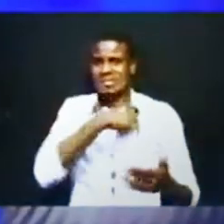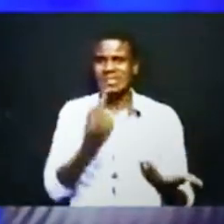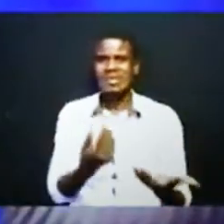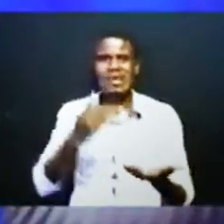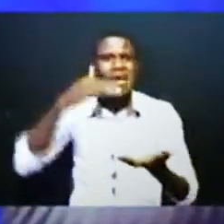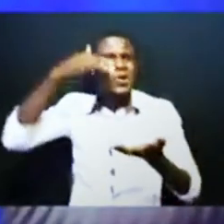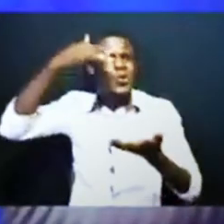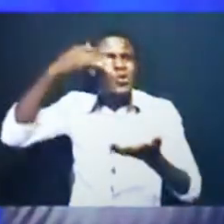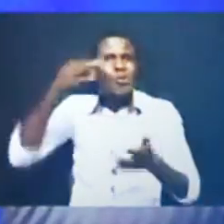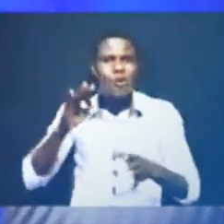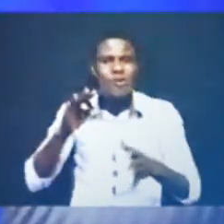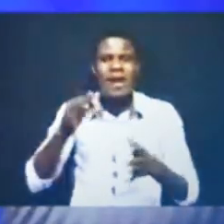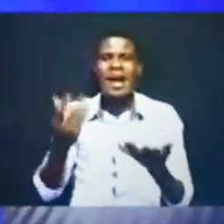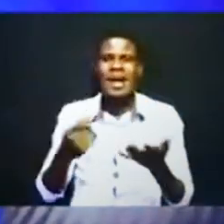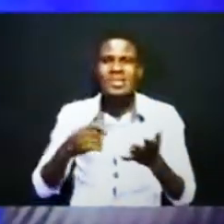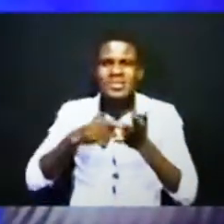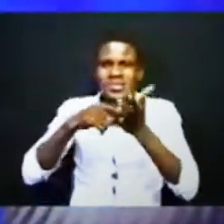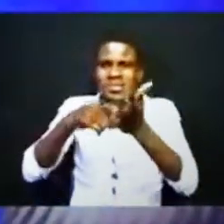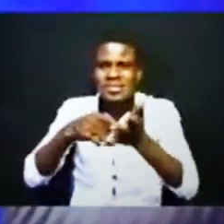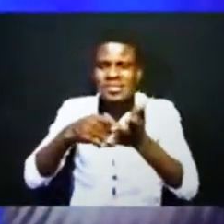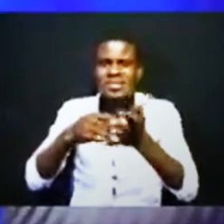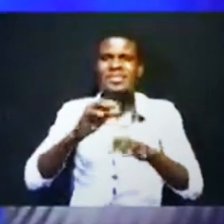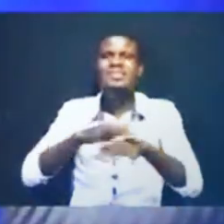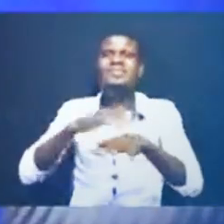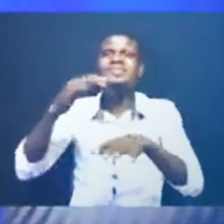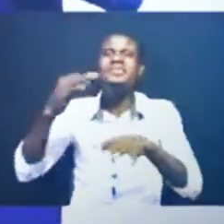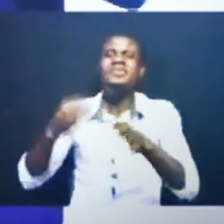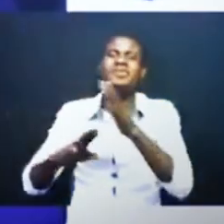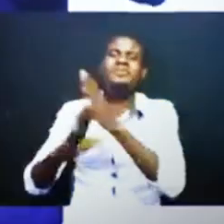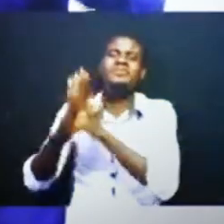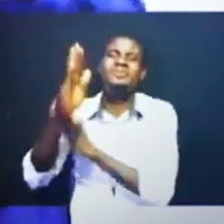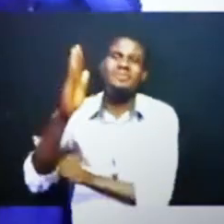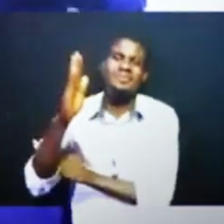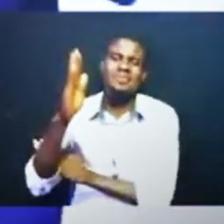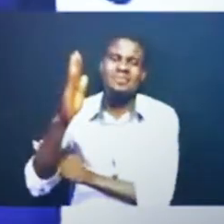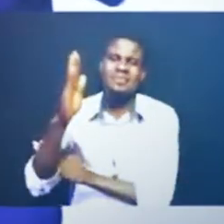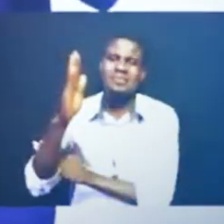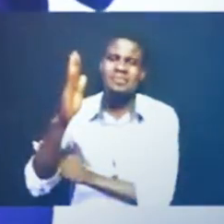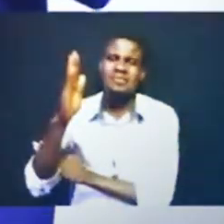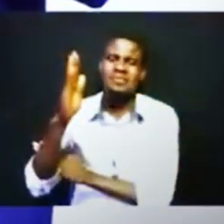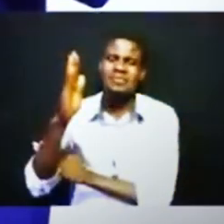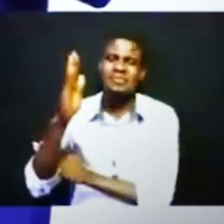the manifestation of the glory of God. So I